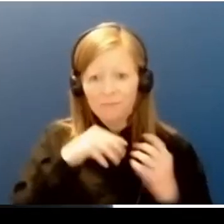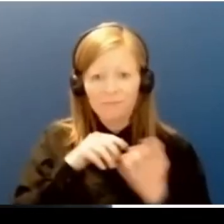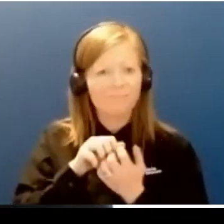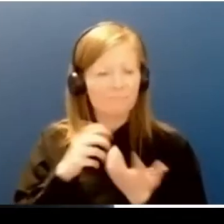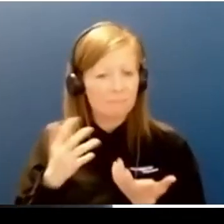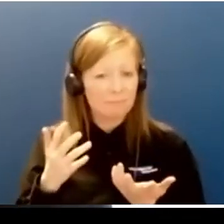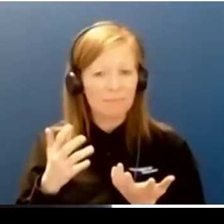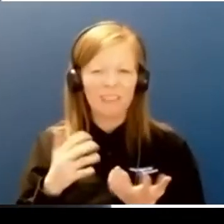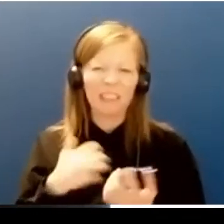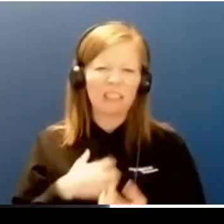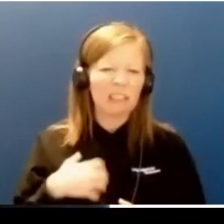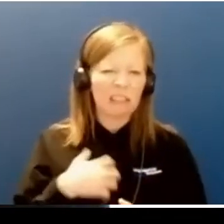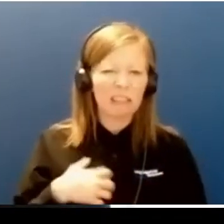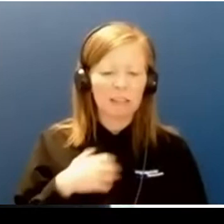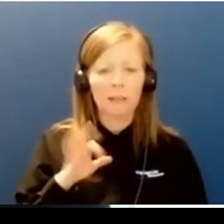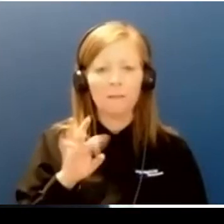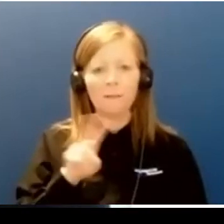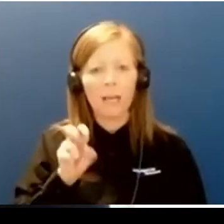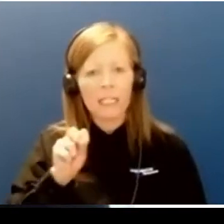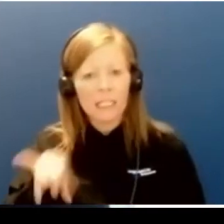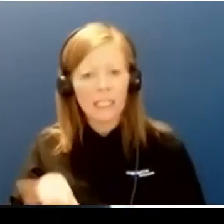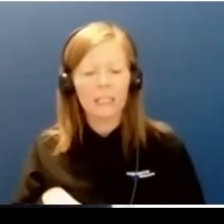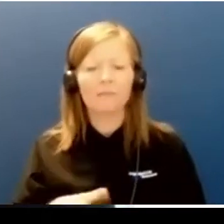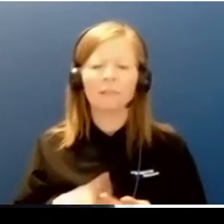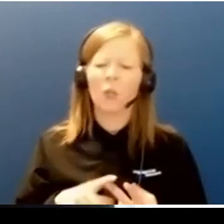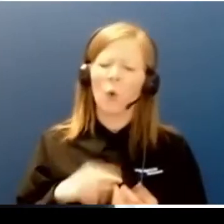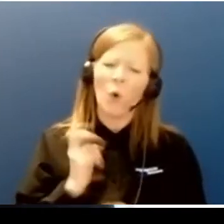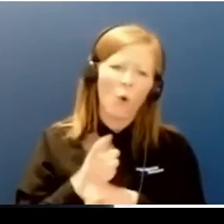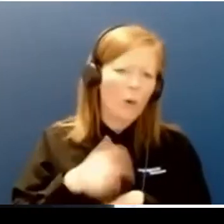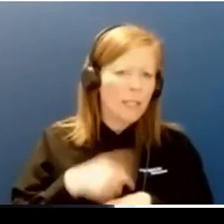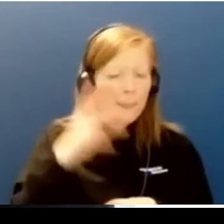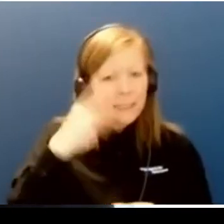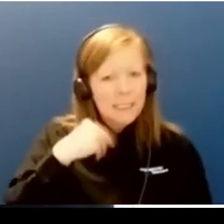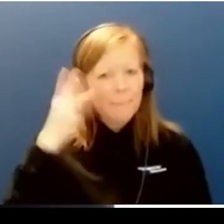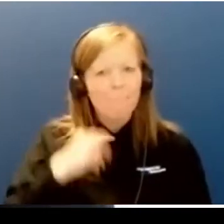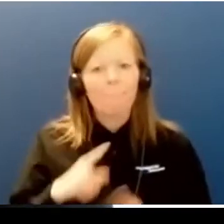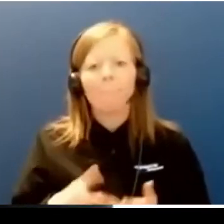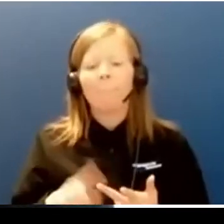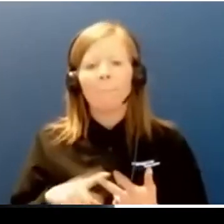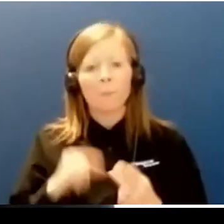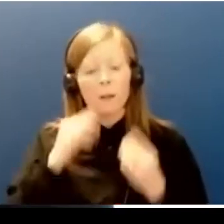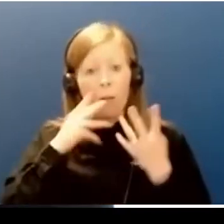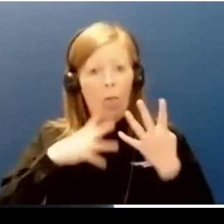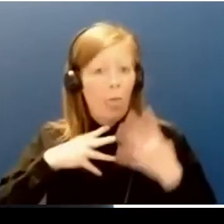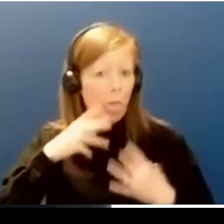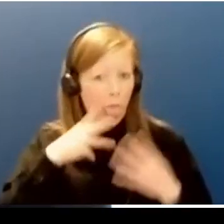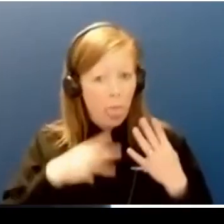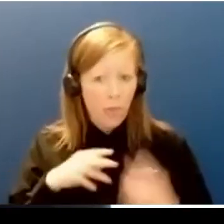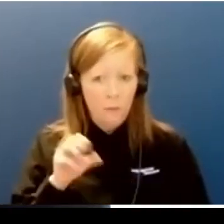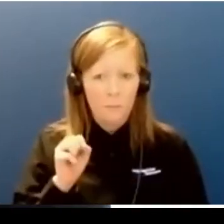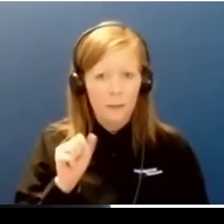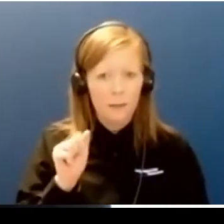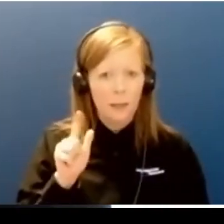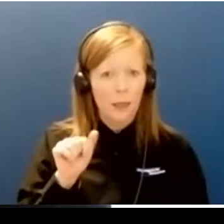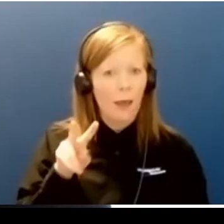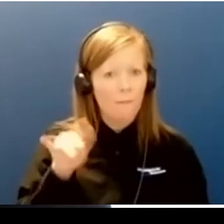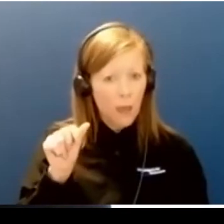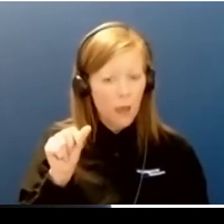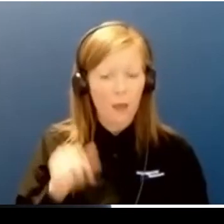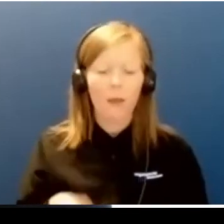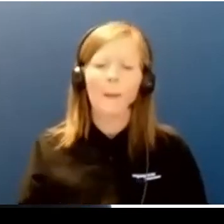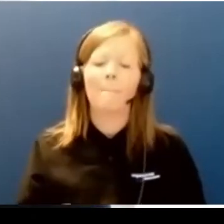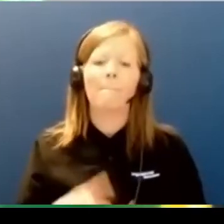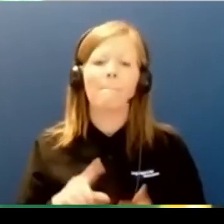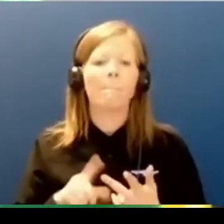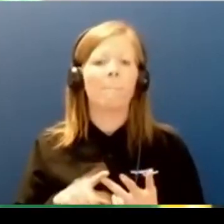they have fussiness, they have trouble sleeping, they have a lot of saliva drooling. They may have